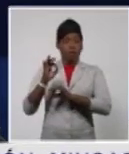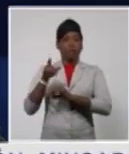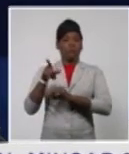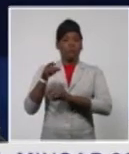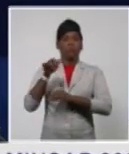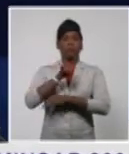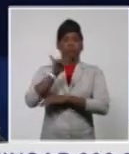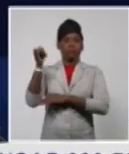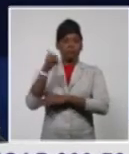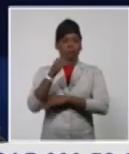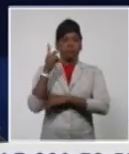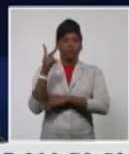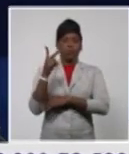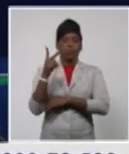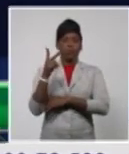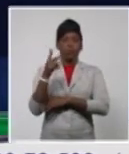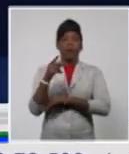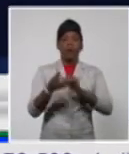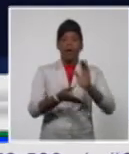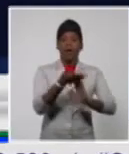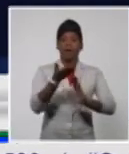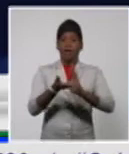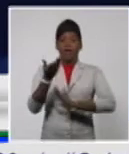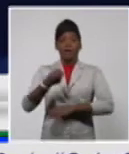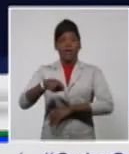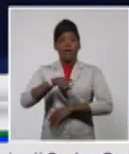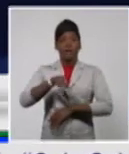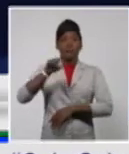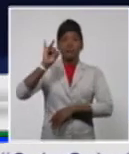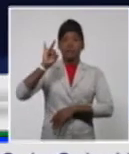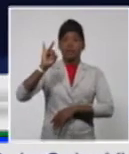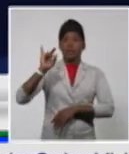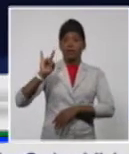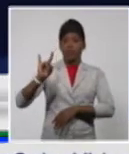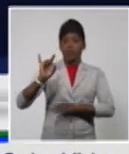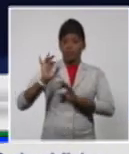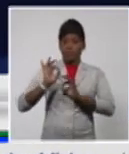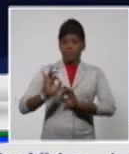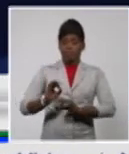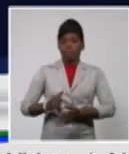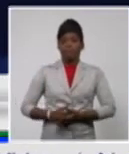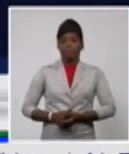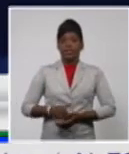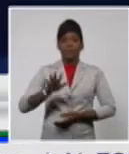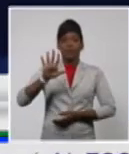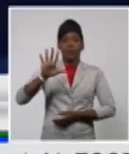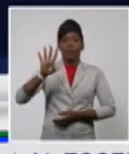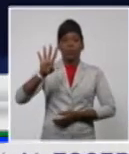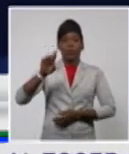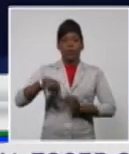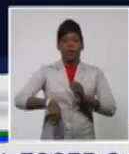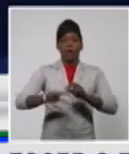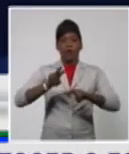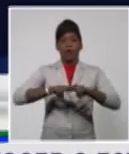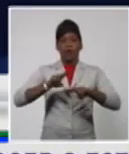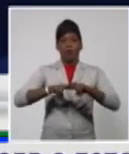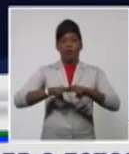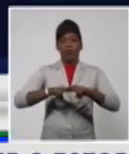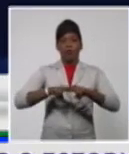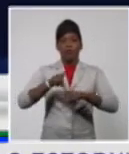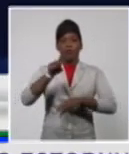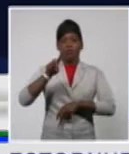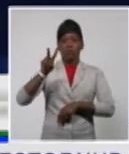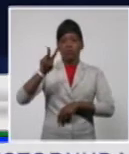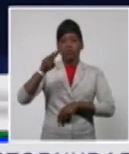from Granma, and 1 each from the provinces of Santi Spiritus, Ciego de Ávila, Camagüey, Holguín,